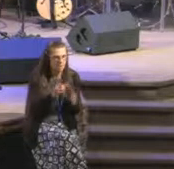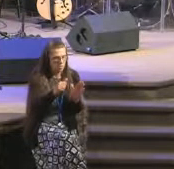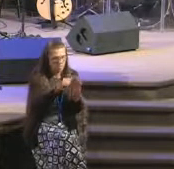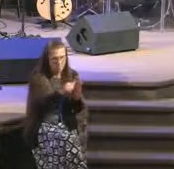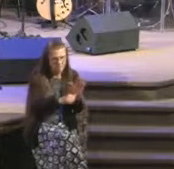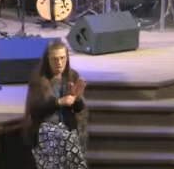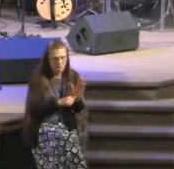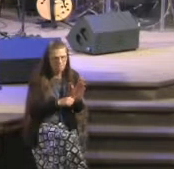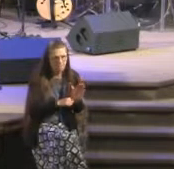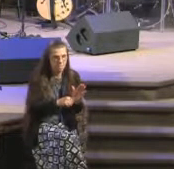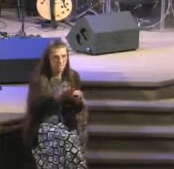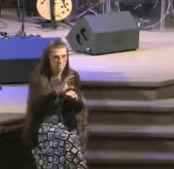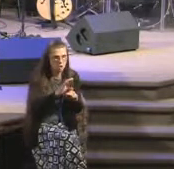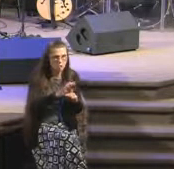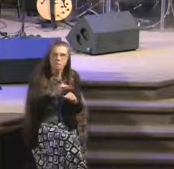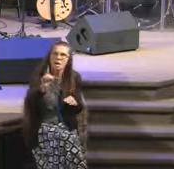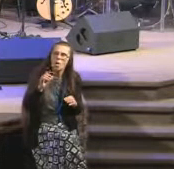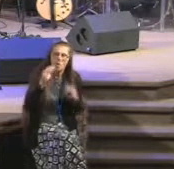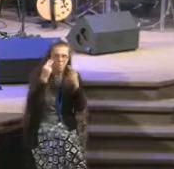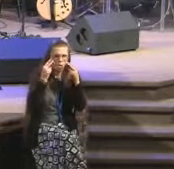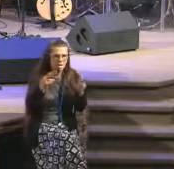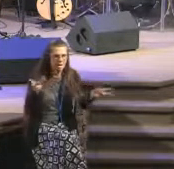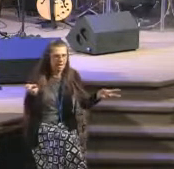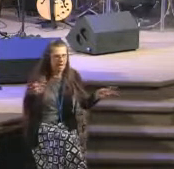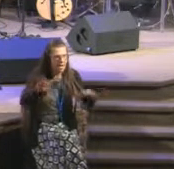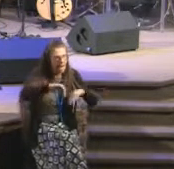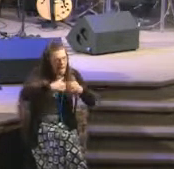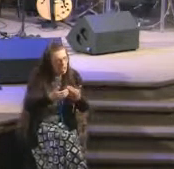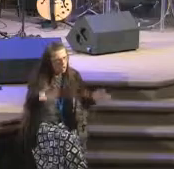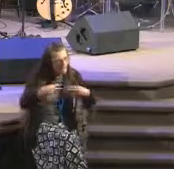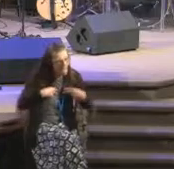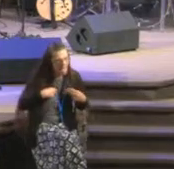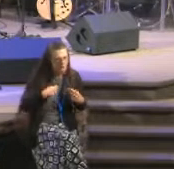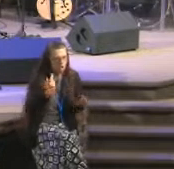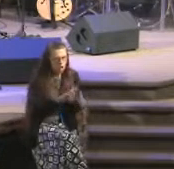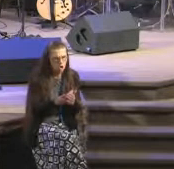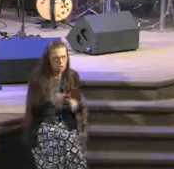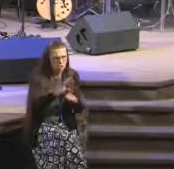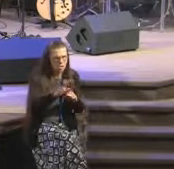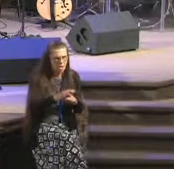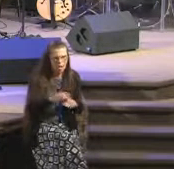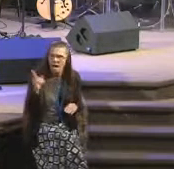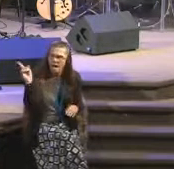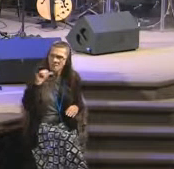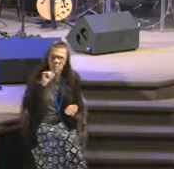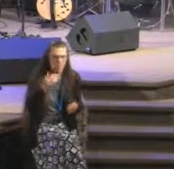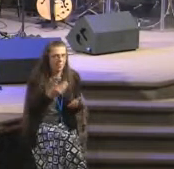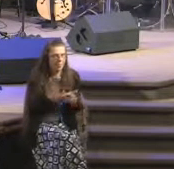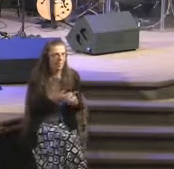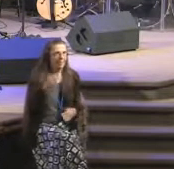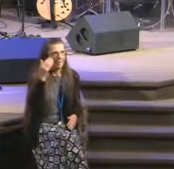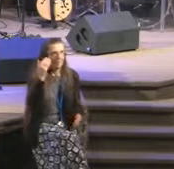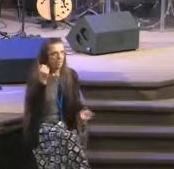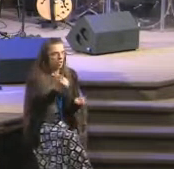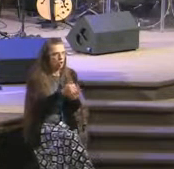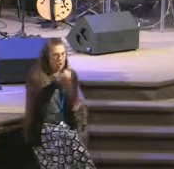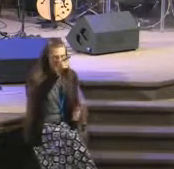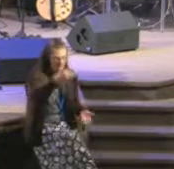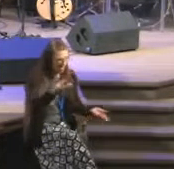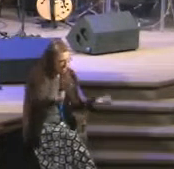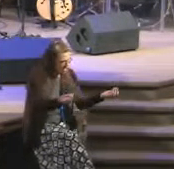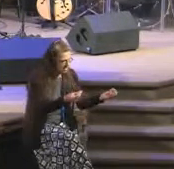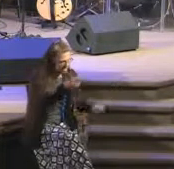Church. We're looking at how to have a healthy church. Man, I'm not going to be foolish enough to think the good things God's doing at Poyen Assembly is